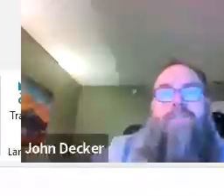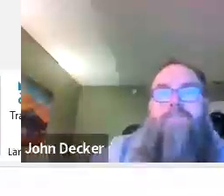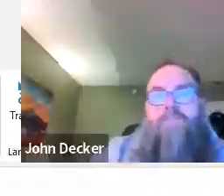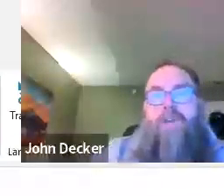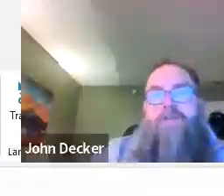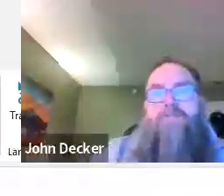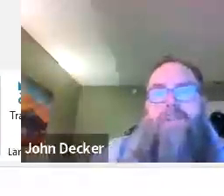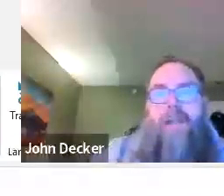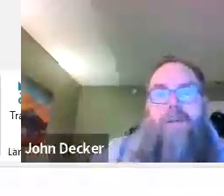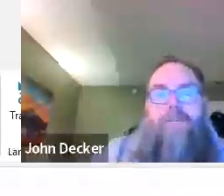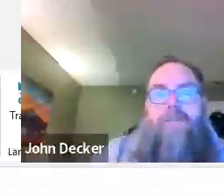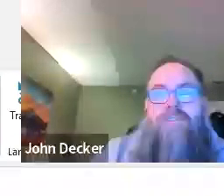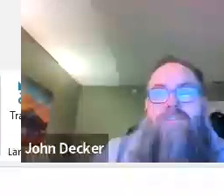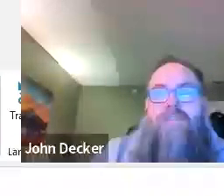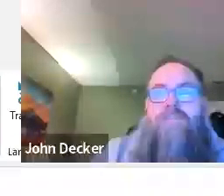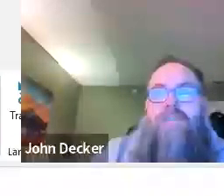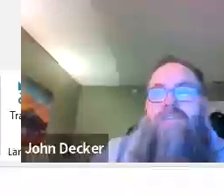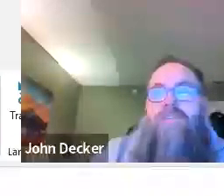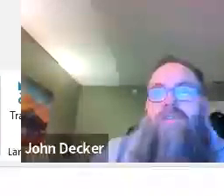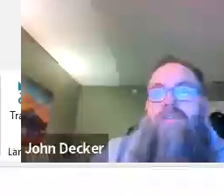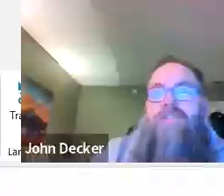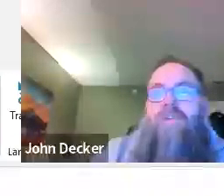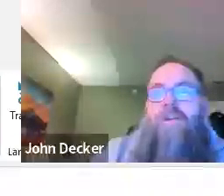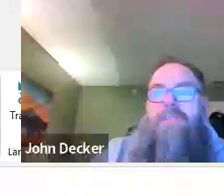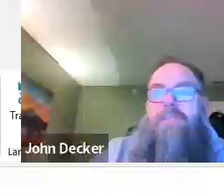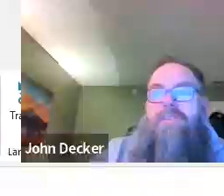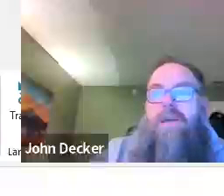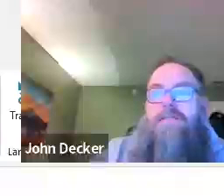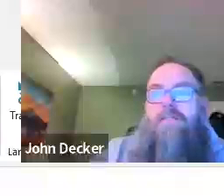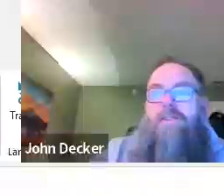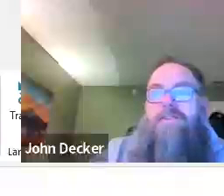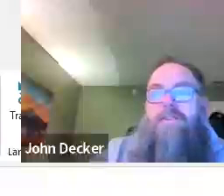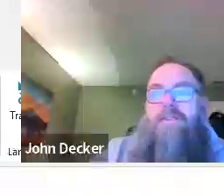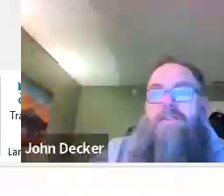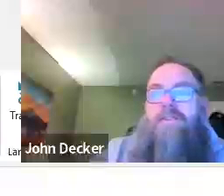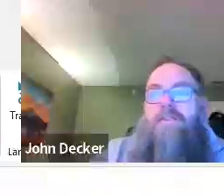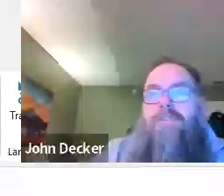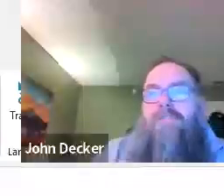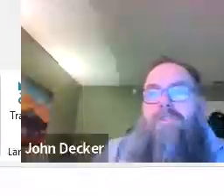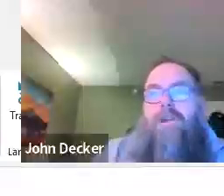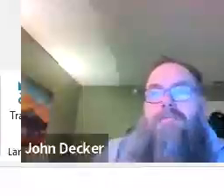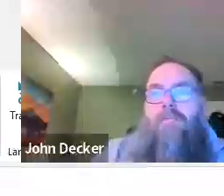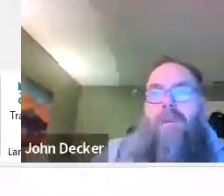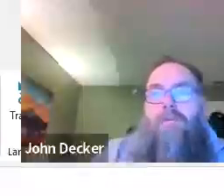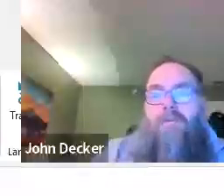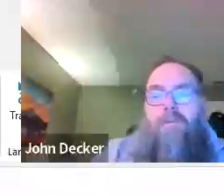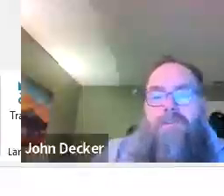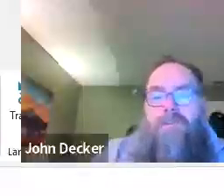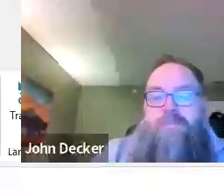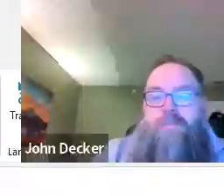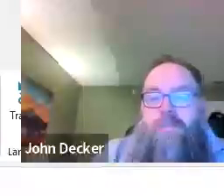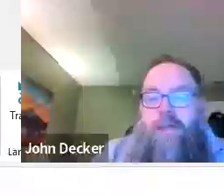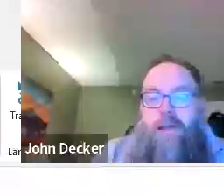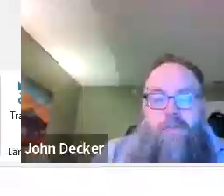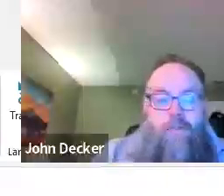Work continues with provider groups in areas such as transportation, early start, and specialized therapeutic services to address rate